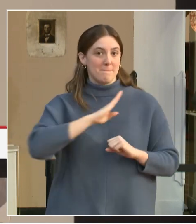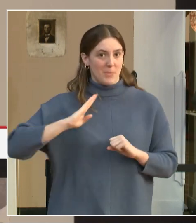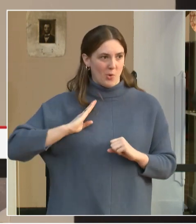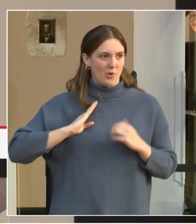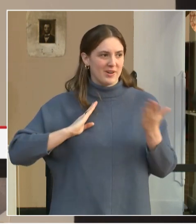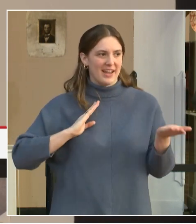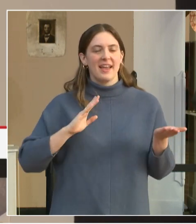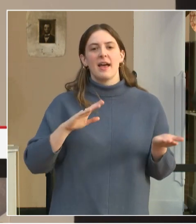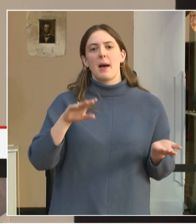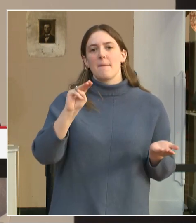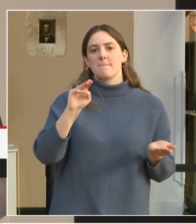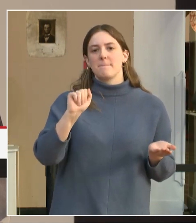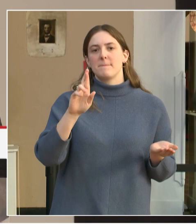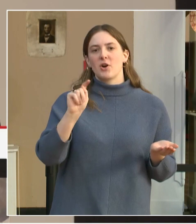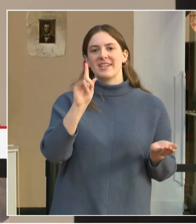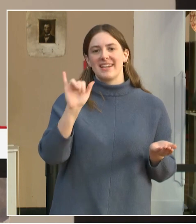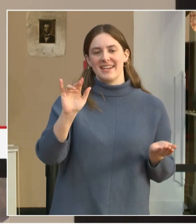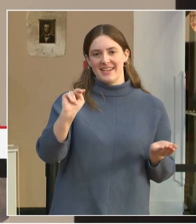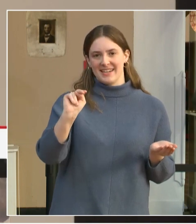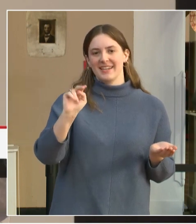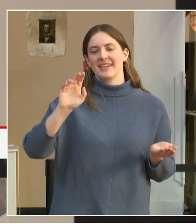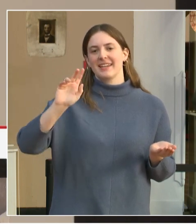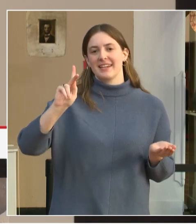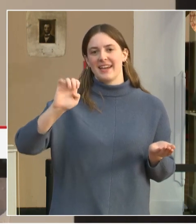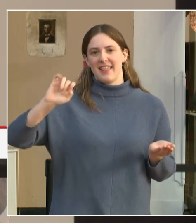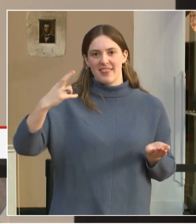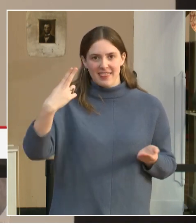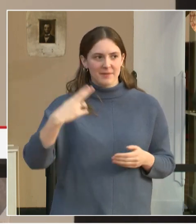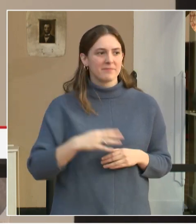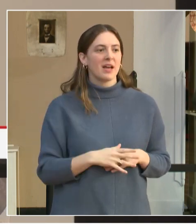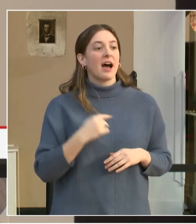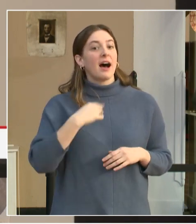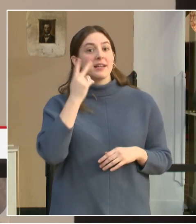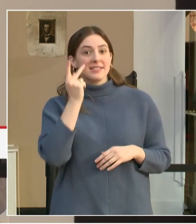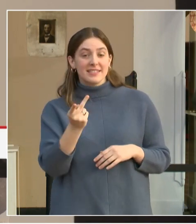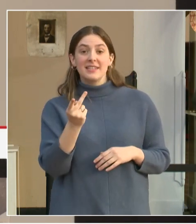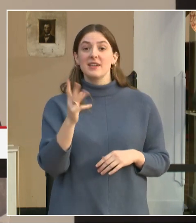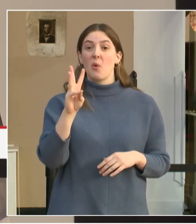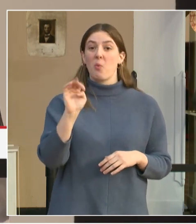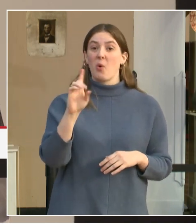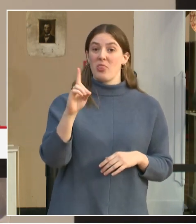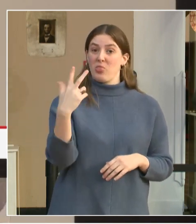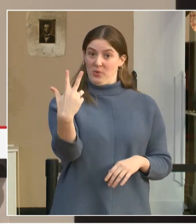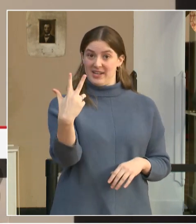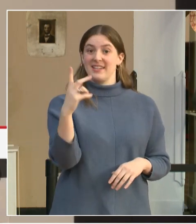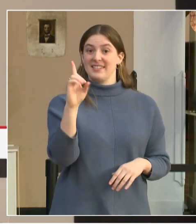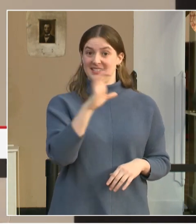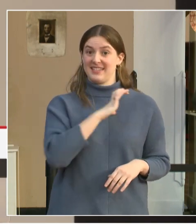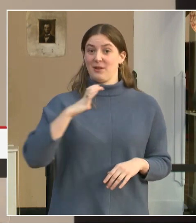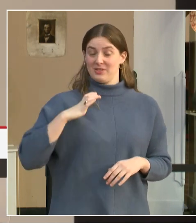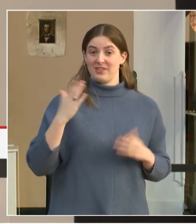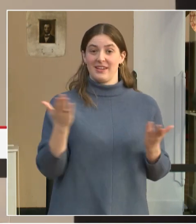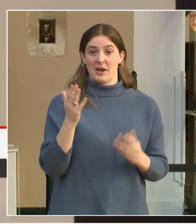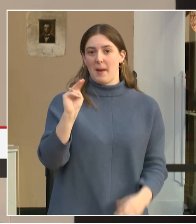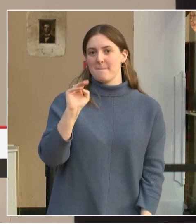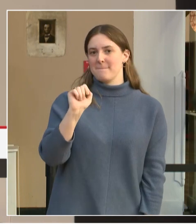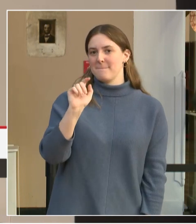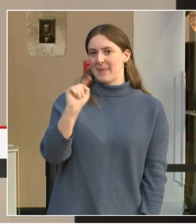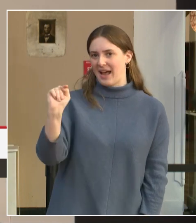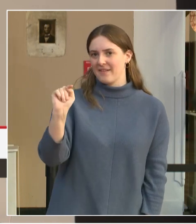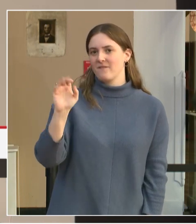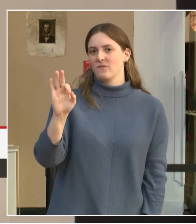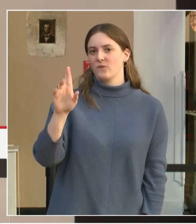Keith a big round of applause. I see our Ward 3 council member, Matt Fruman, is here. Thank you, Matt, for being